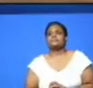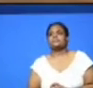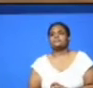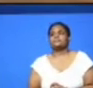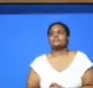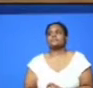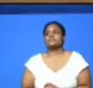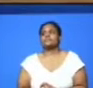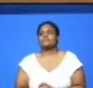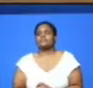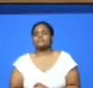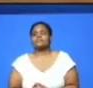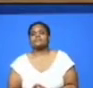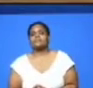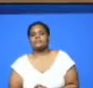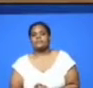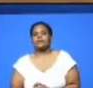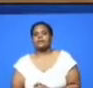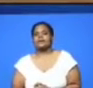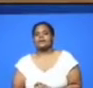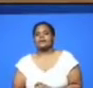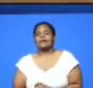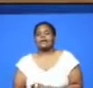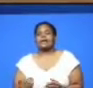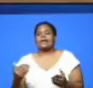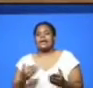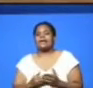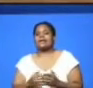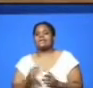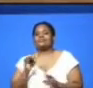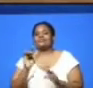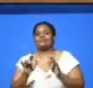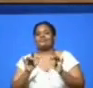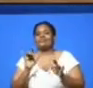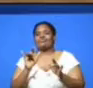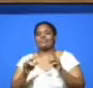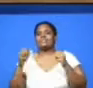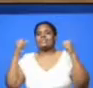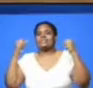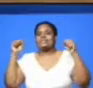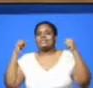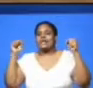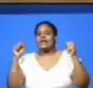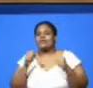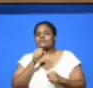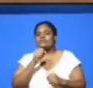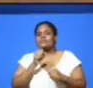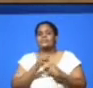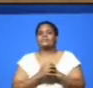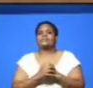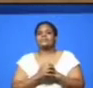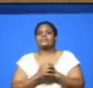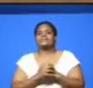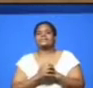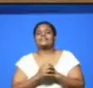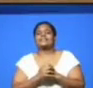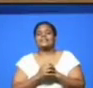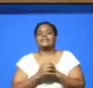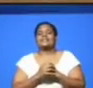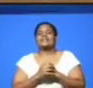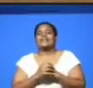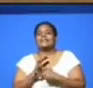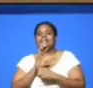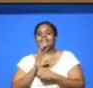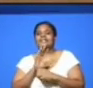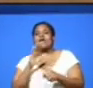you don't leave it right there. I know you're touching something because it's changing up here. Blessed are those who obey the preacher. They shall